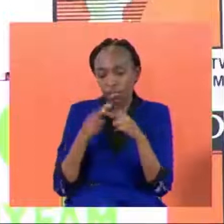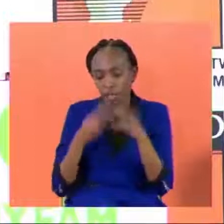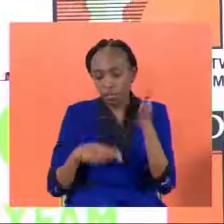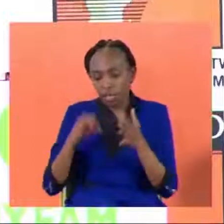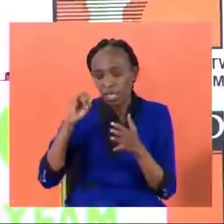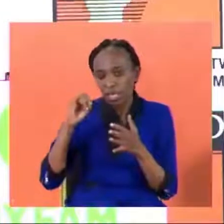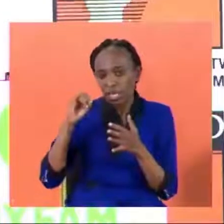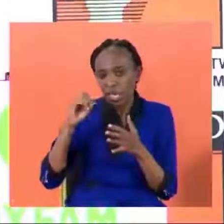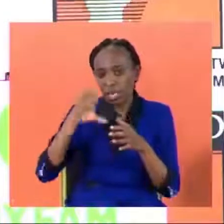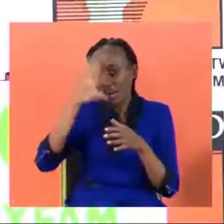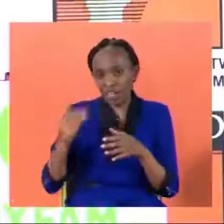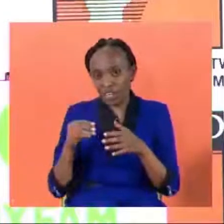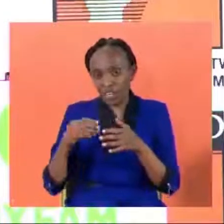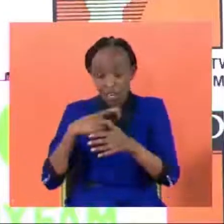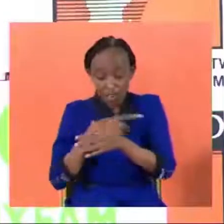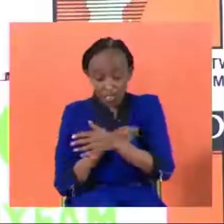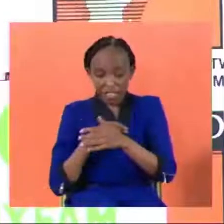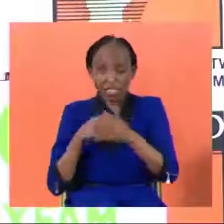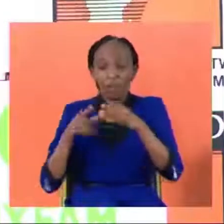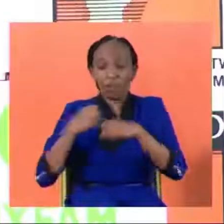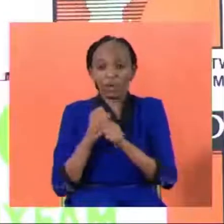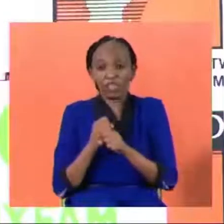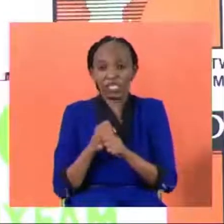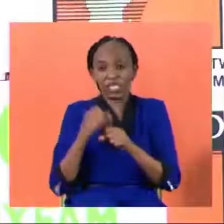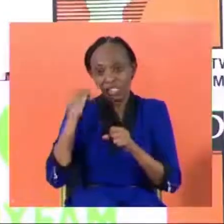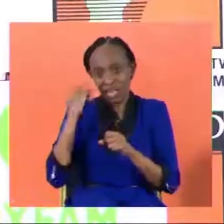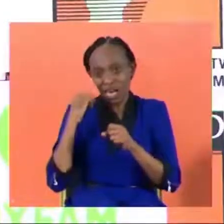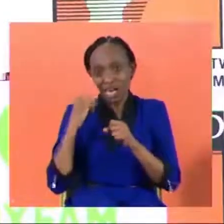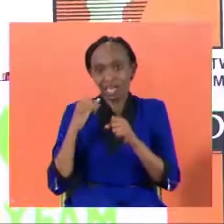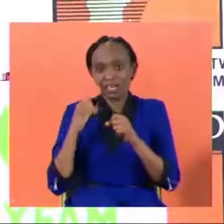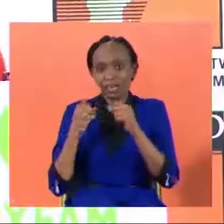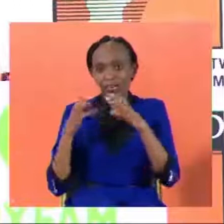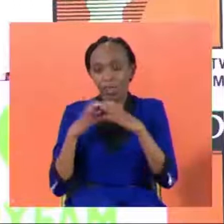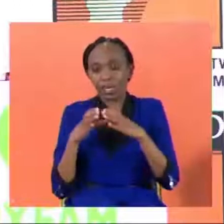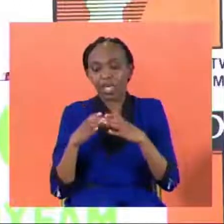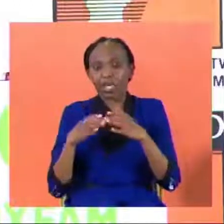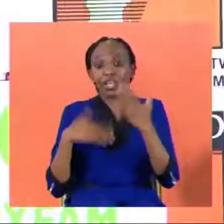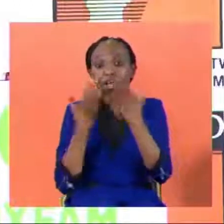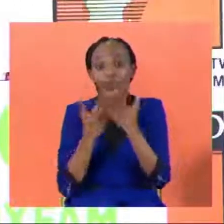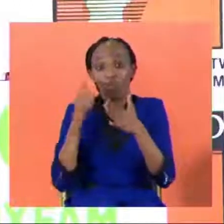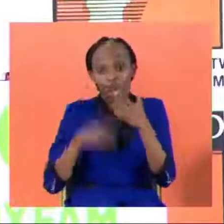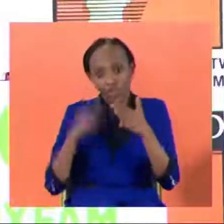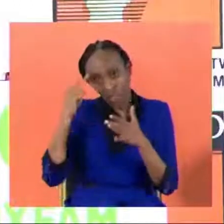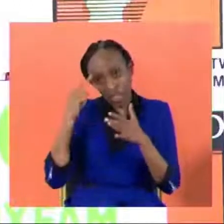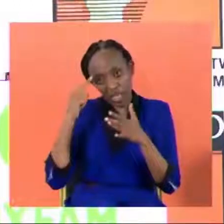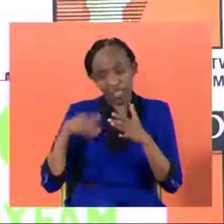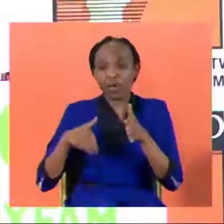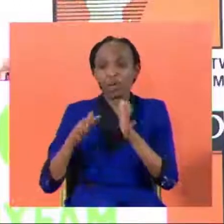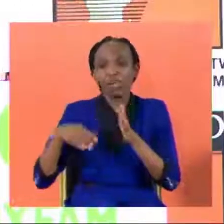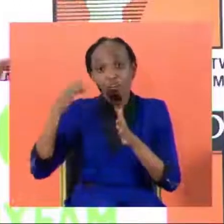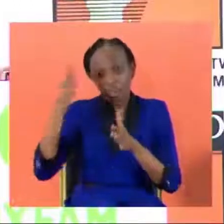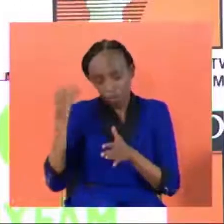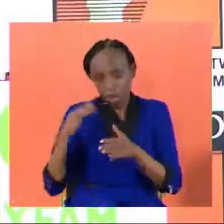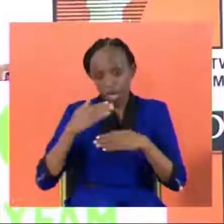AVMI, the Africa Vaccine Manufacturing Initiative, for their opinions and their recommendations on what they think should be the way forward, because